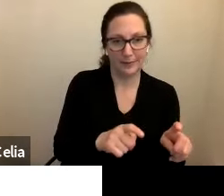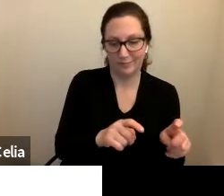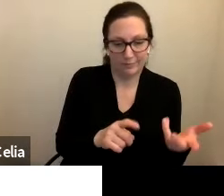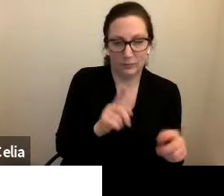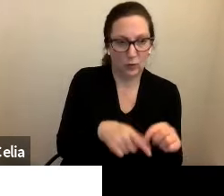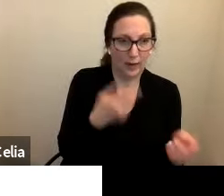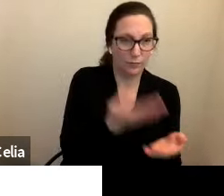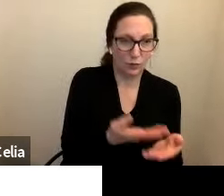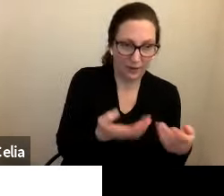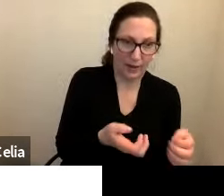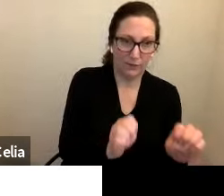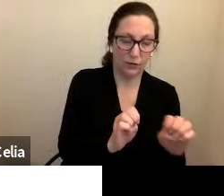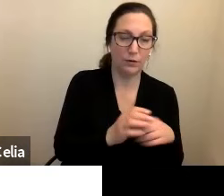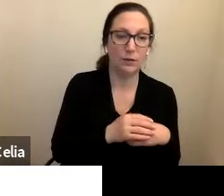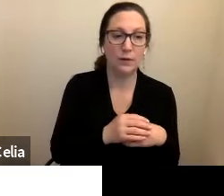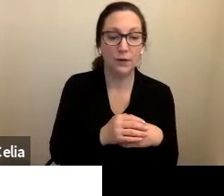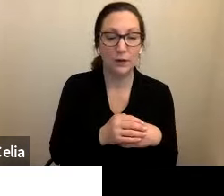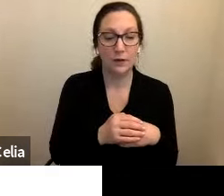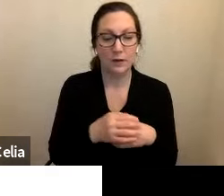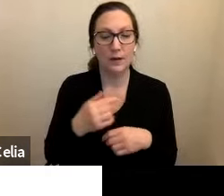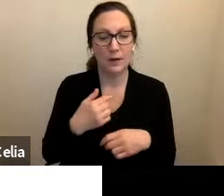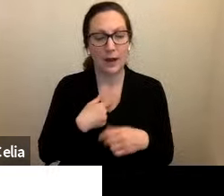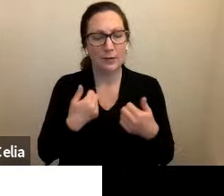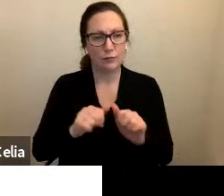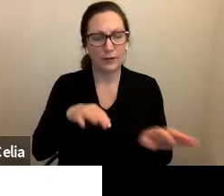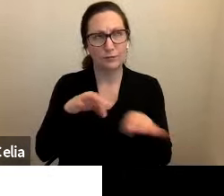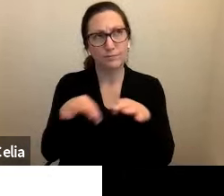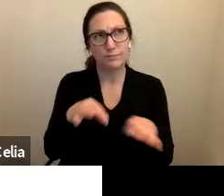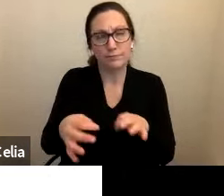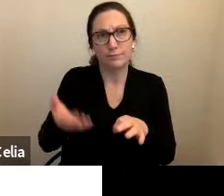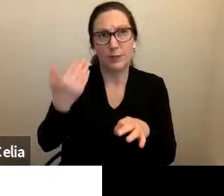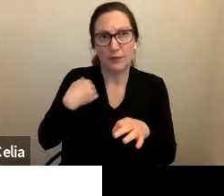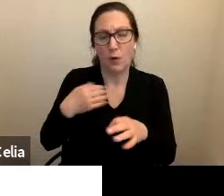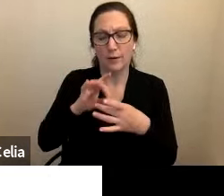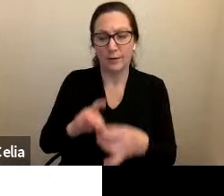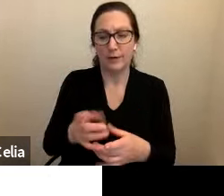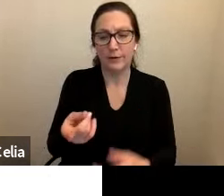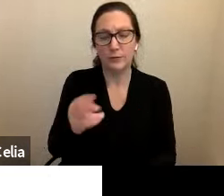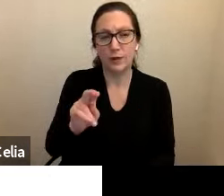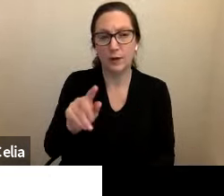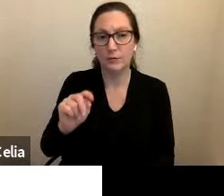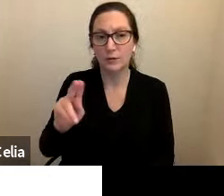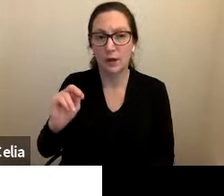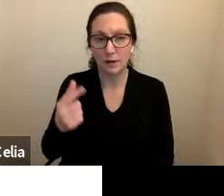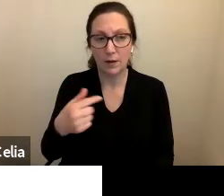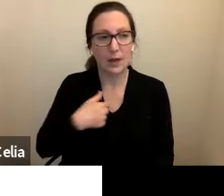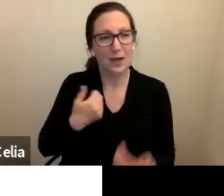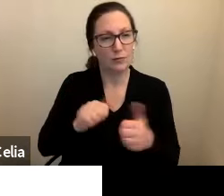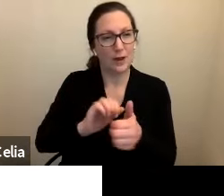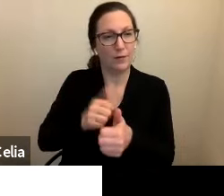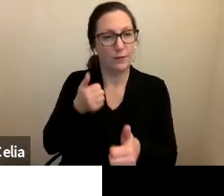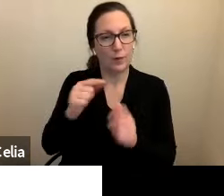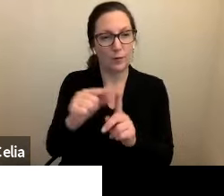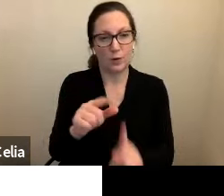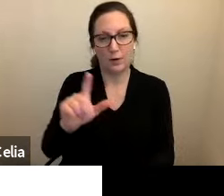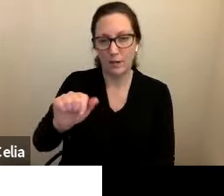when I was explaining this to Roseanne ahead of time, I was trying not to use the word lazy,